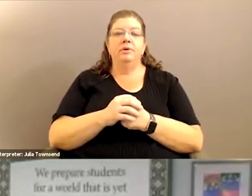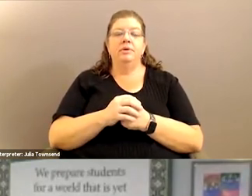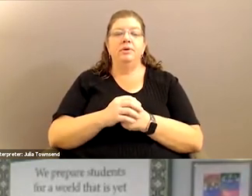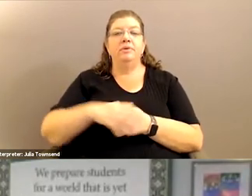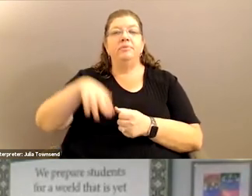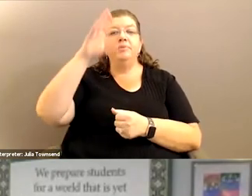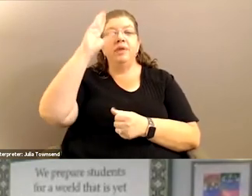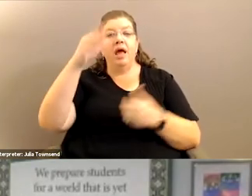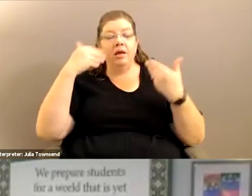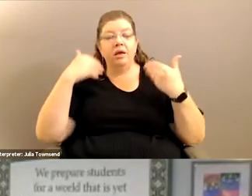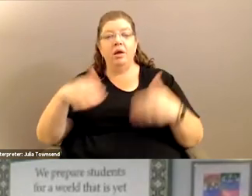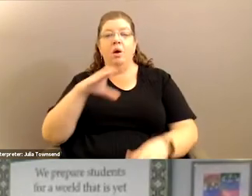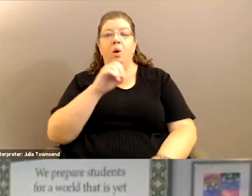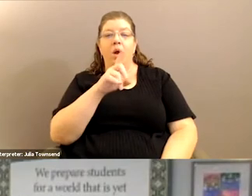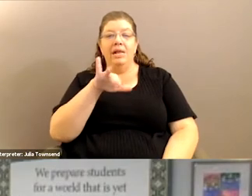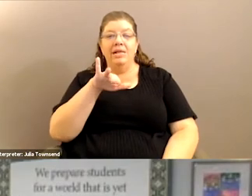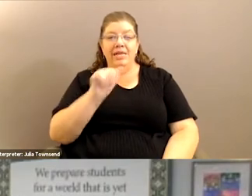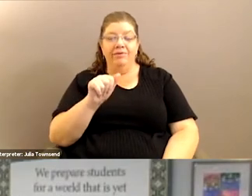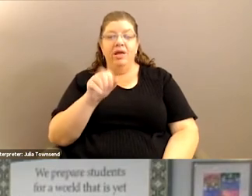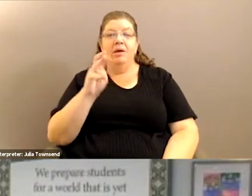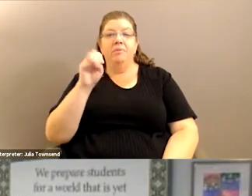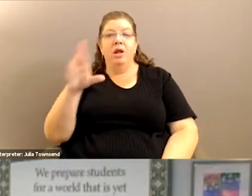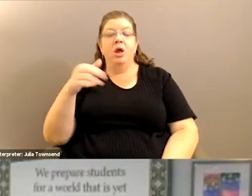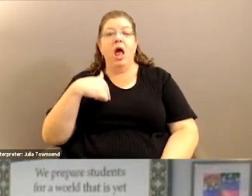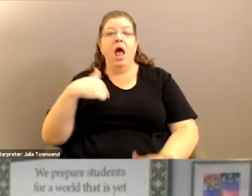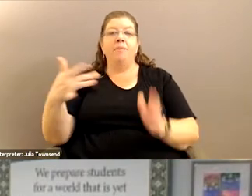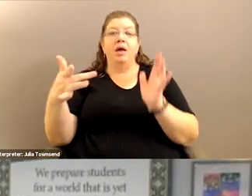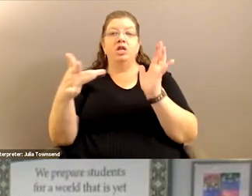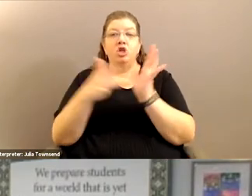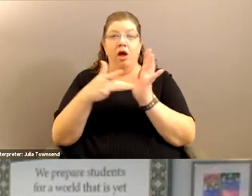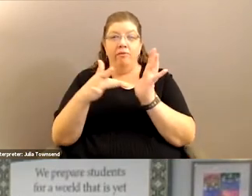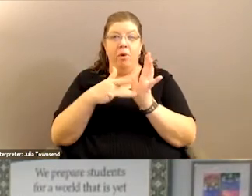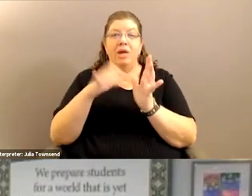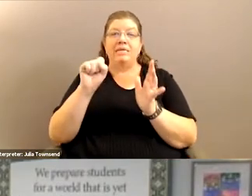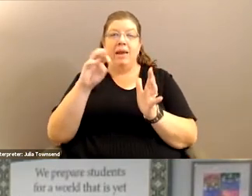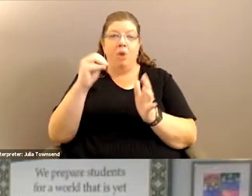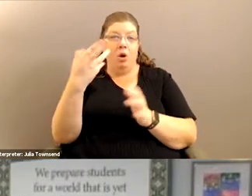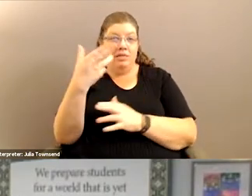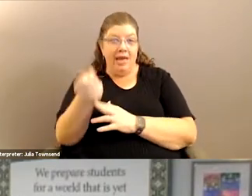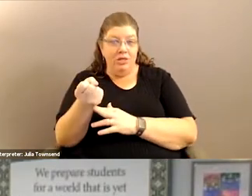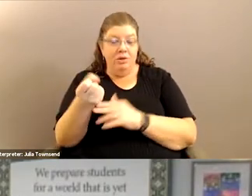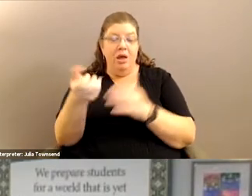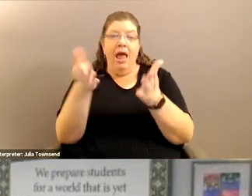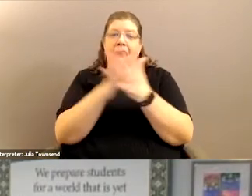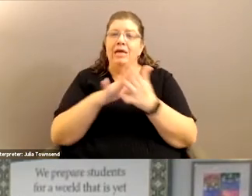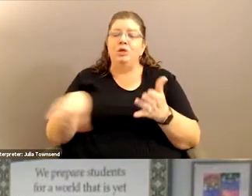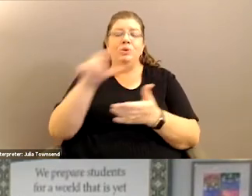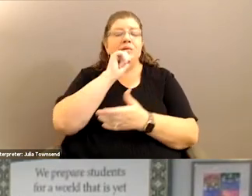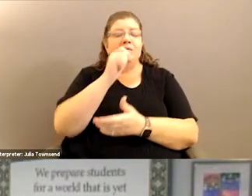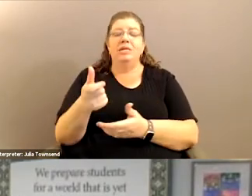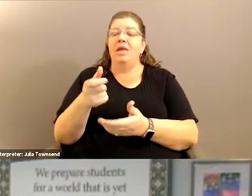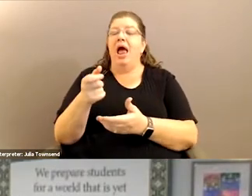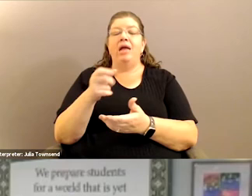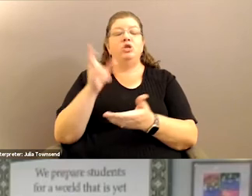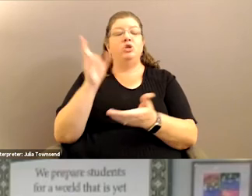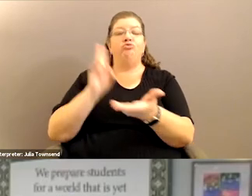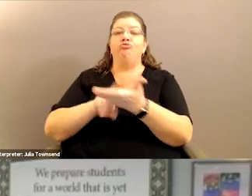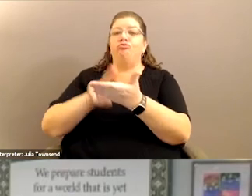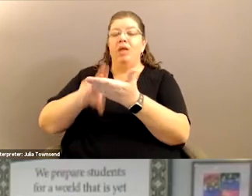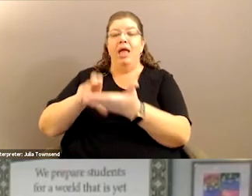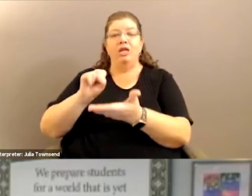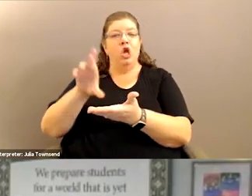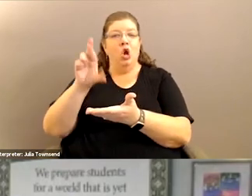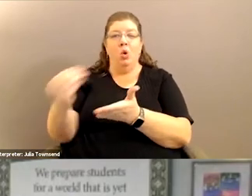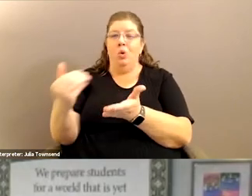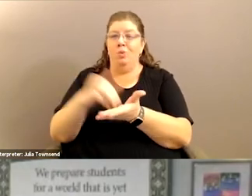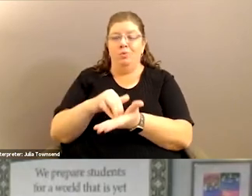hi there my name is olivia miller and i am a sophomore at san marcos high school i asked you not to renew the sro contract i not